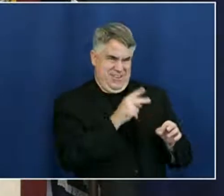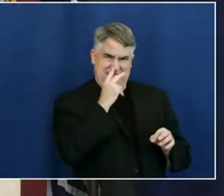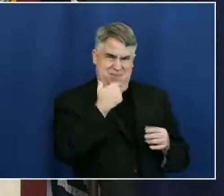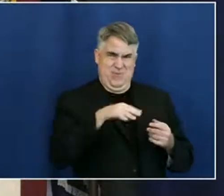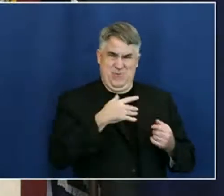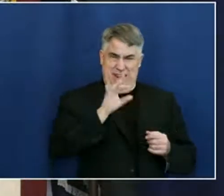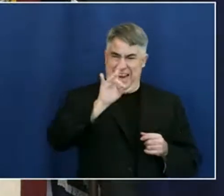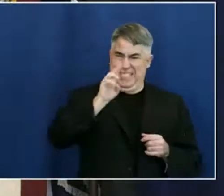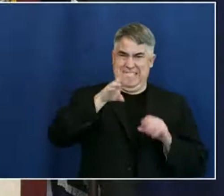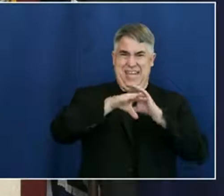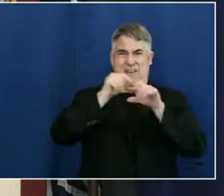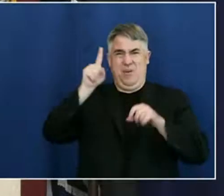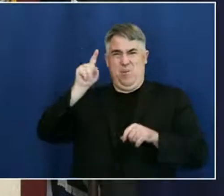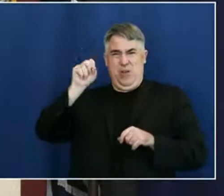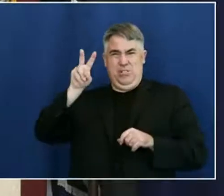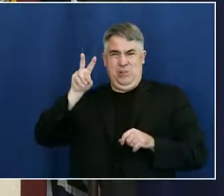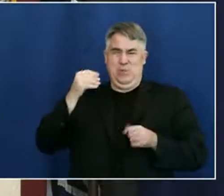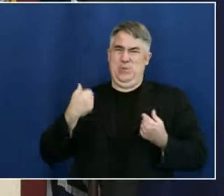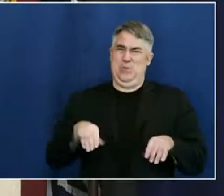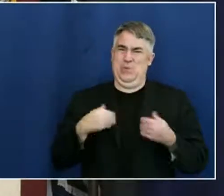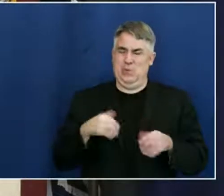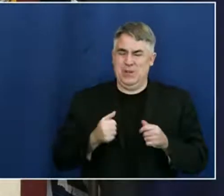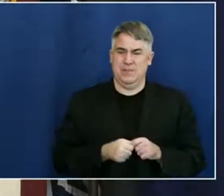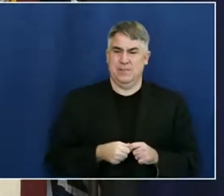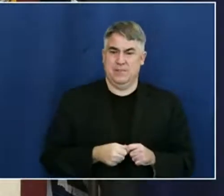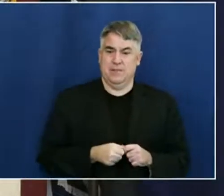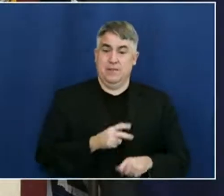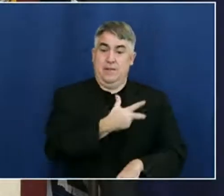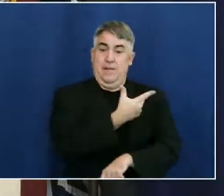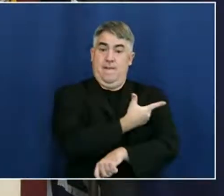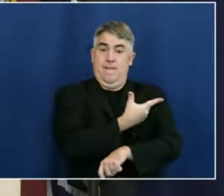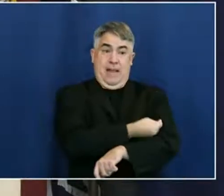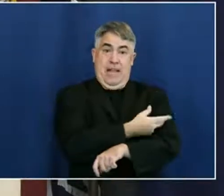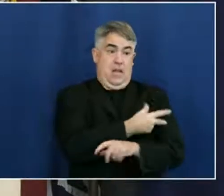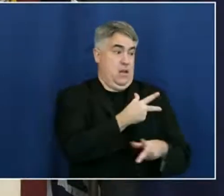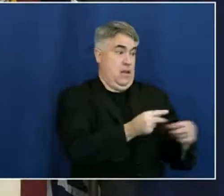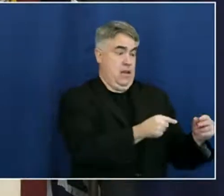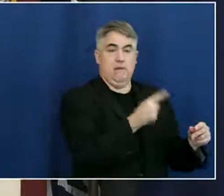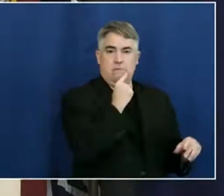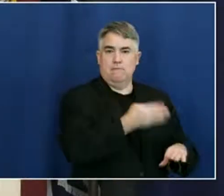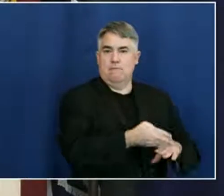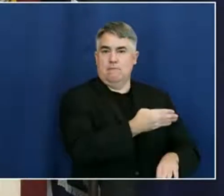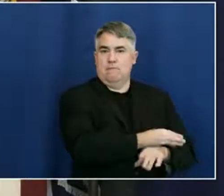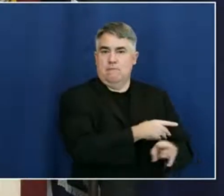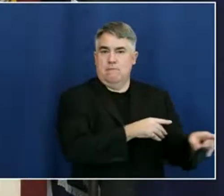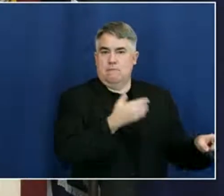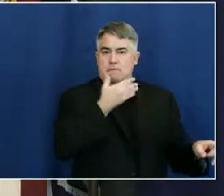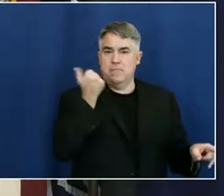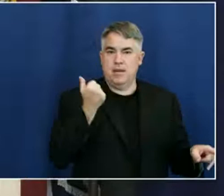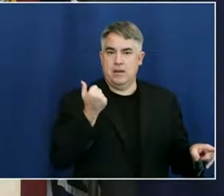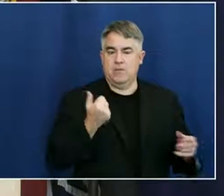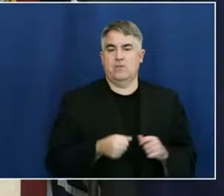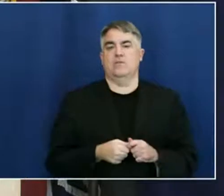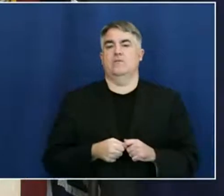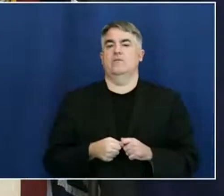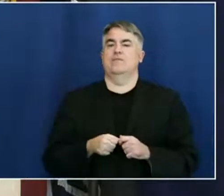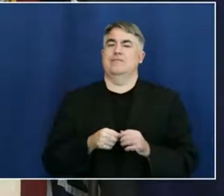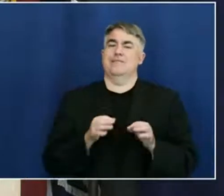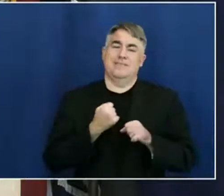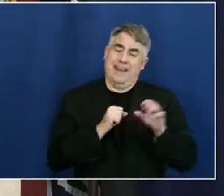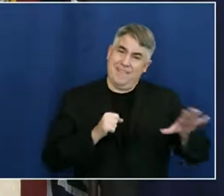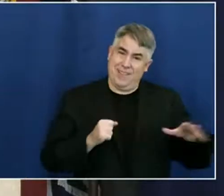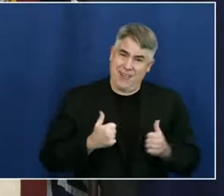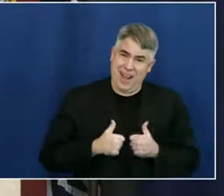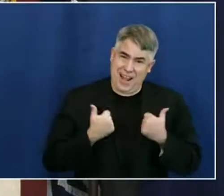it. That's the vaccine. And the vaccine getting in the arm of a senior can save their life.